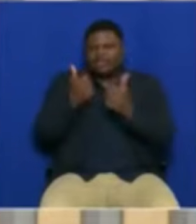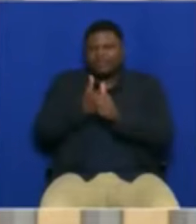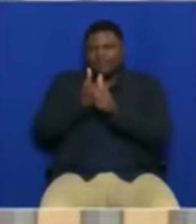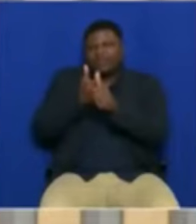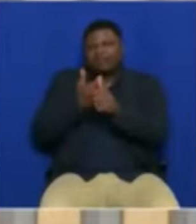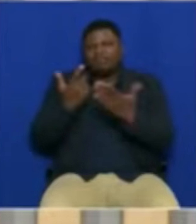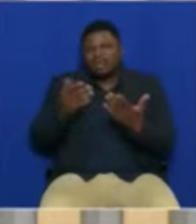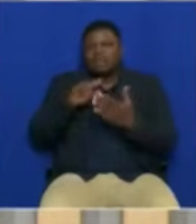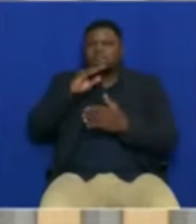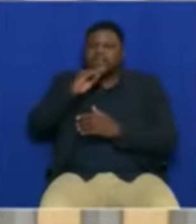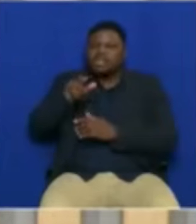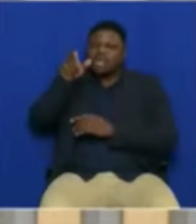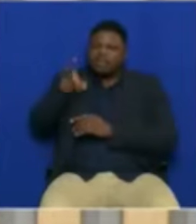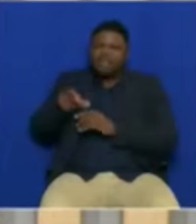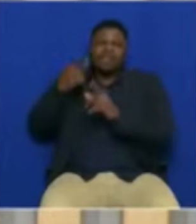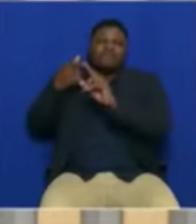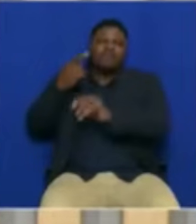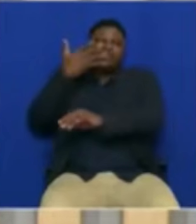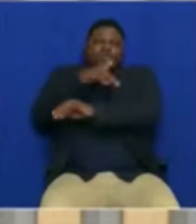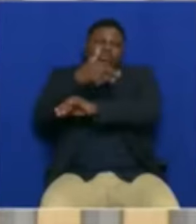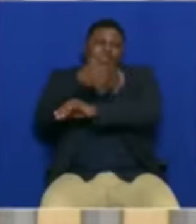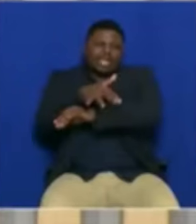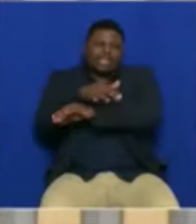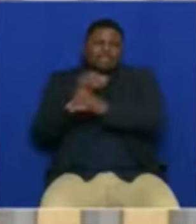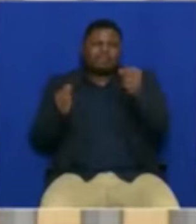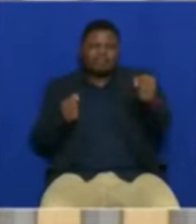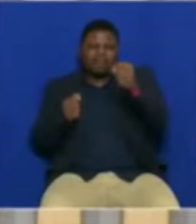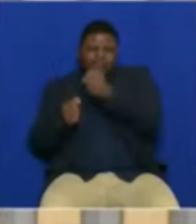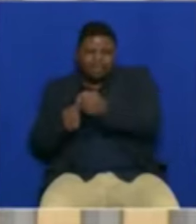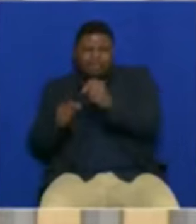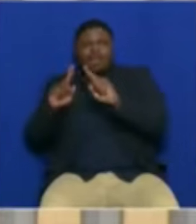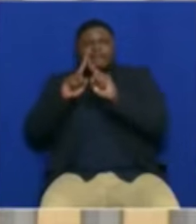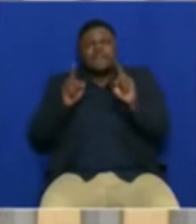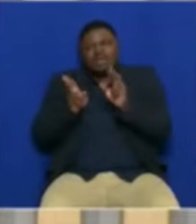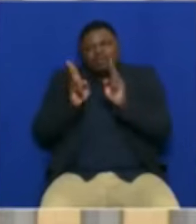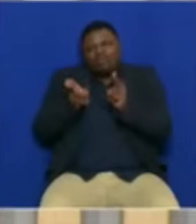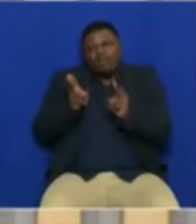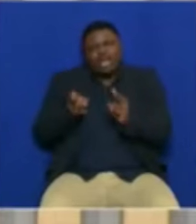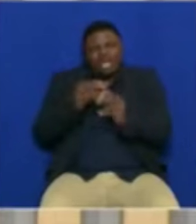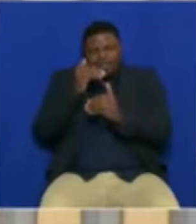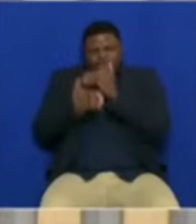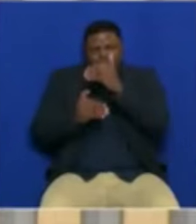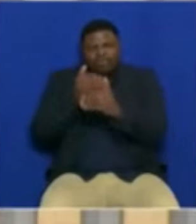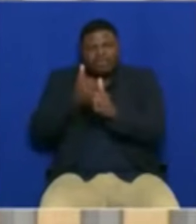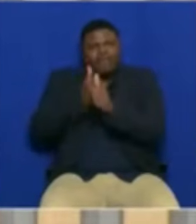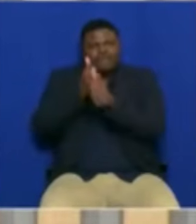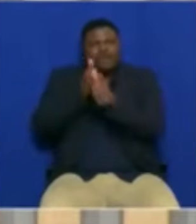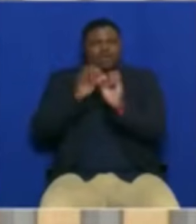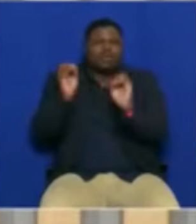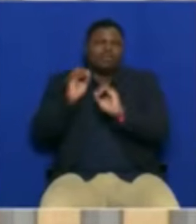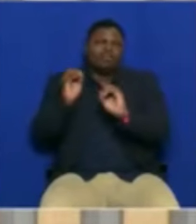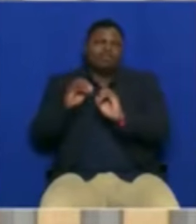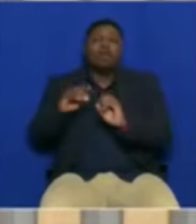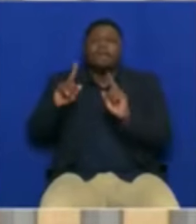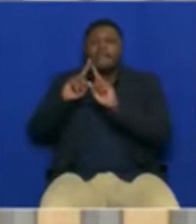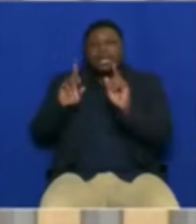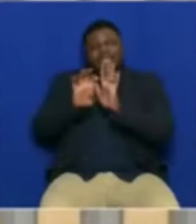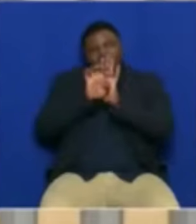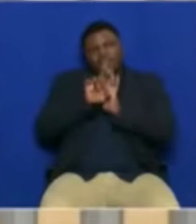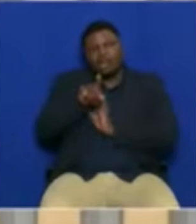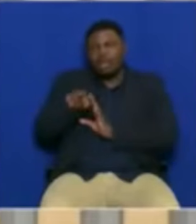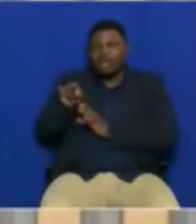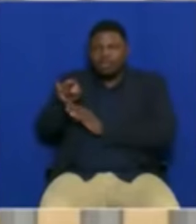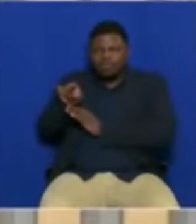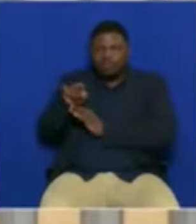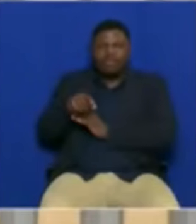process that followed that didn't follow the normal process. For example, she did not have a personnel number, but it is stated there that